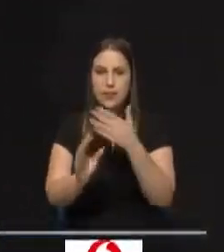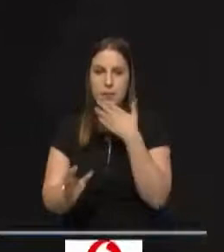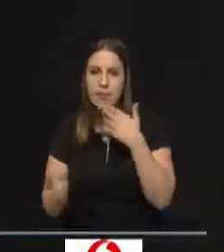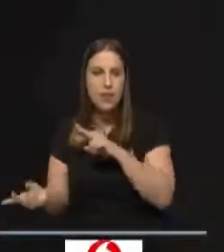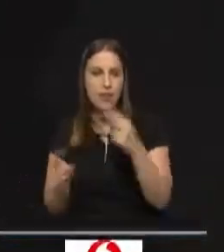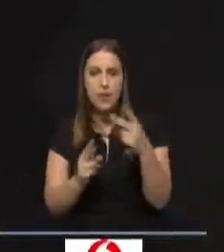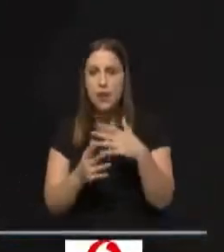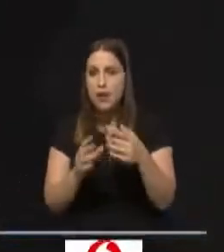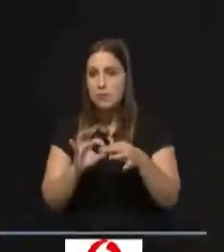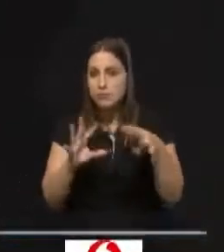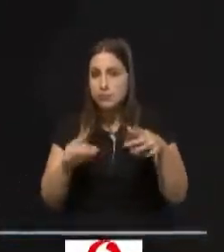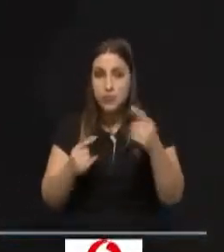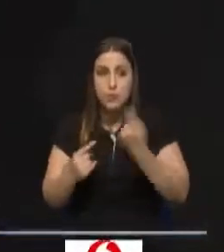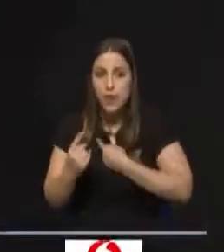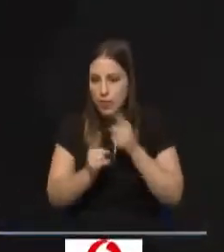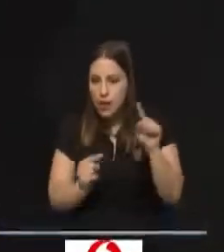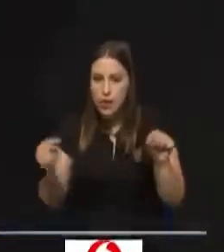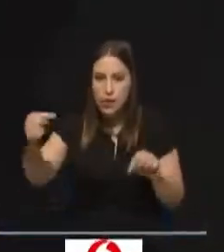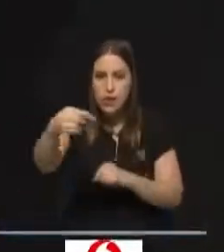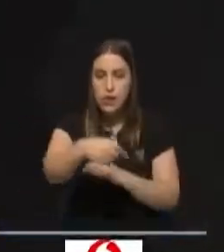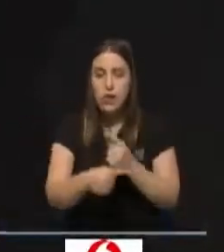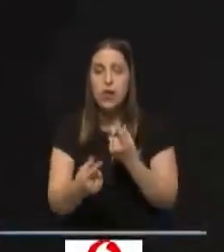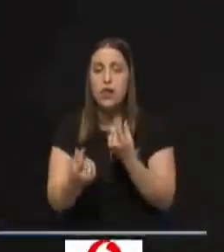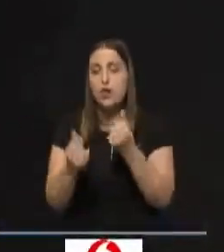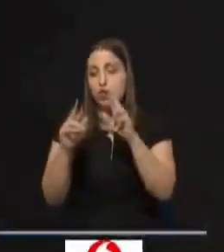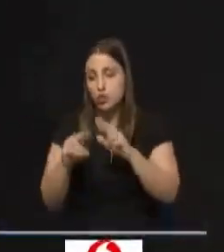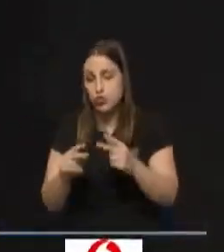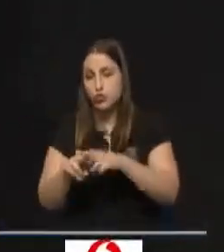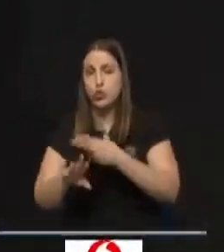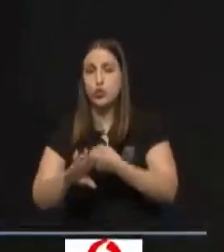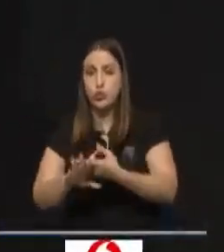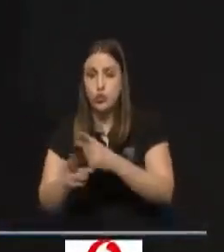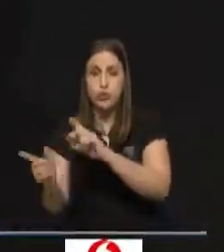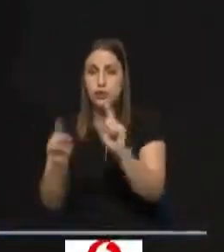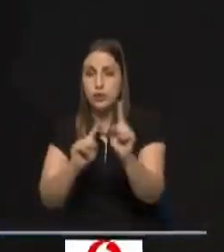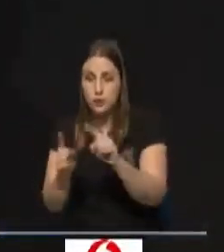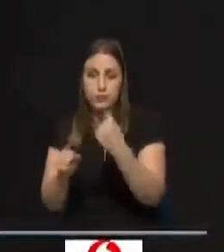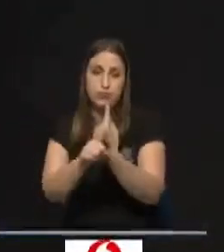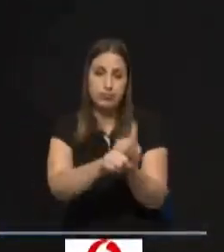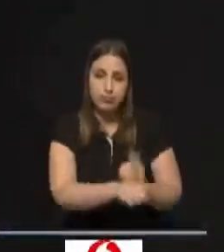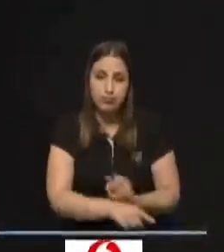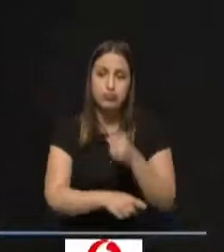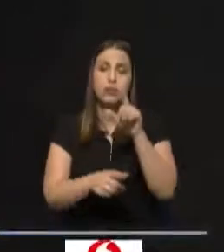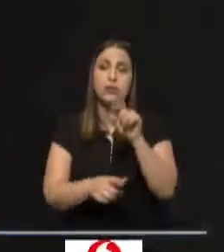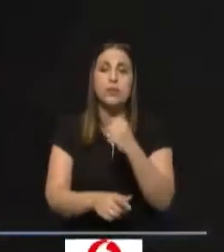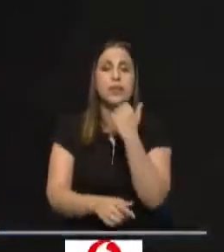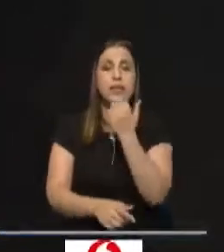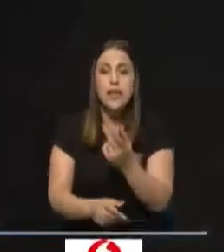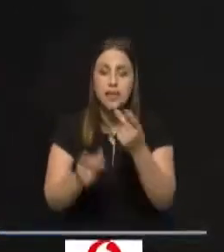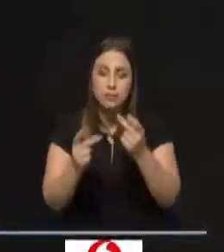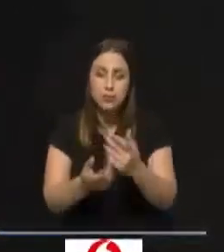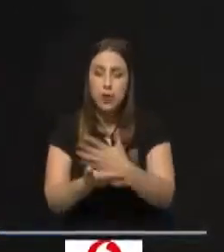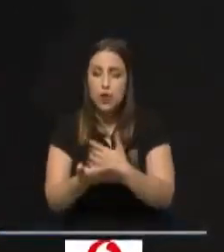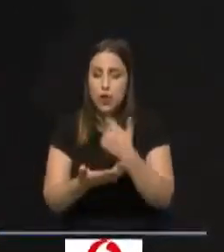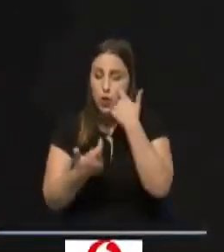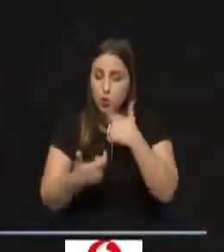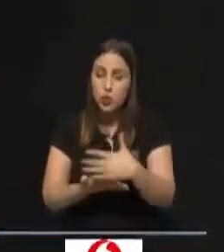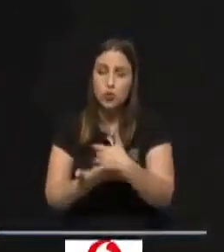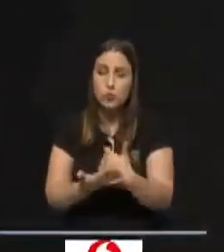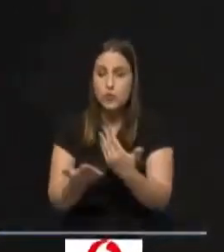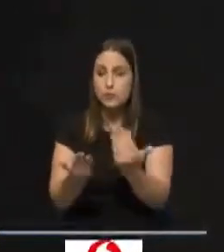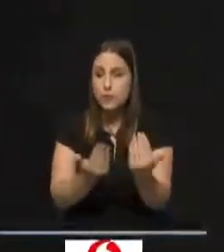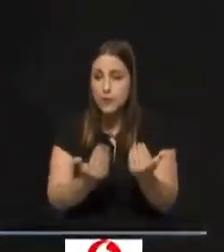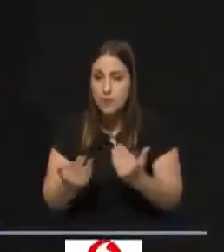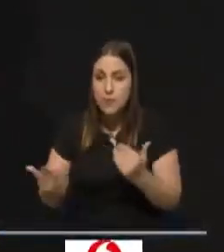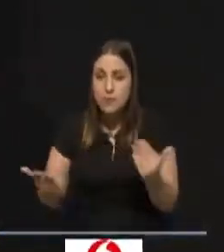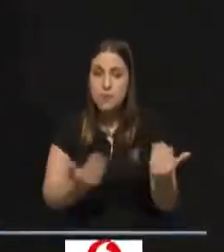logistics chains also leads to increasing costs, not in production only, but also in transport. And we have a lack of talent and